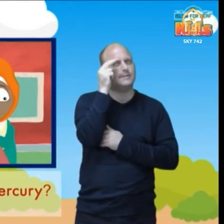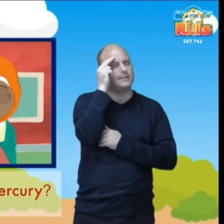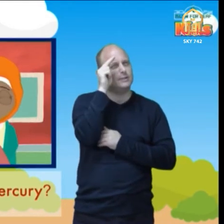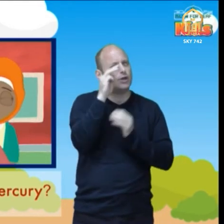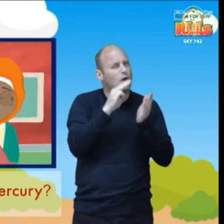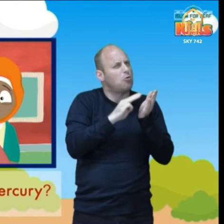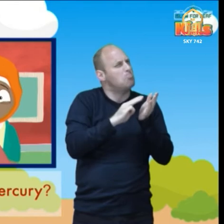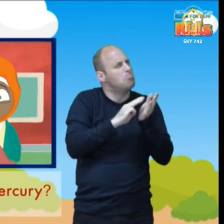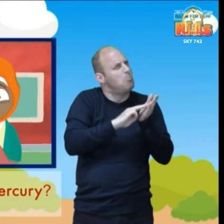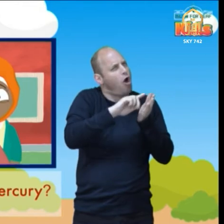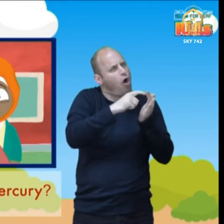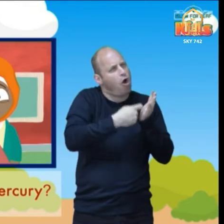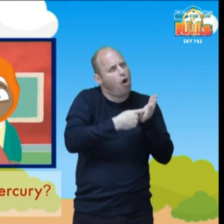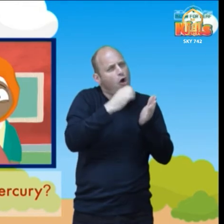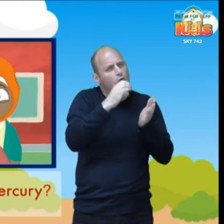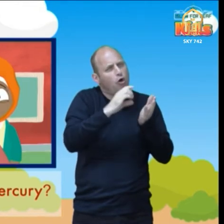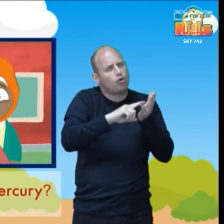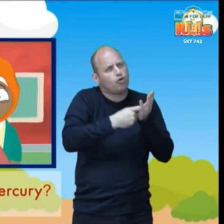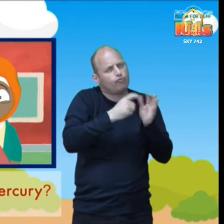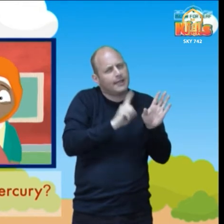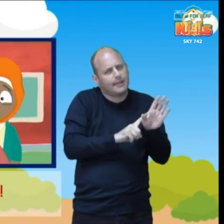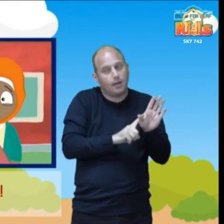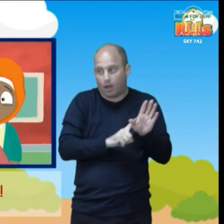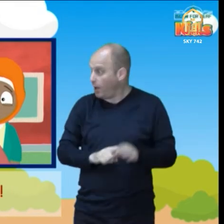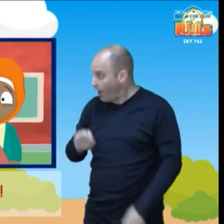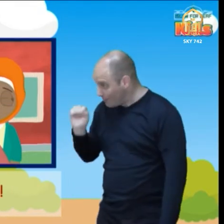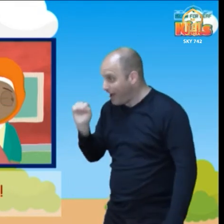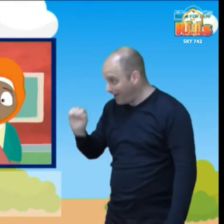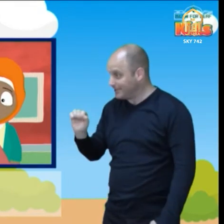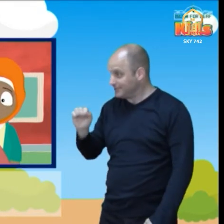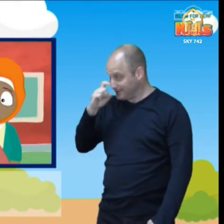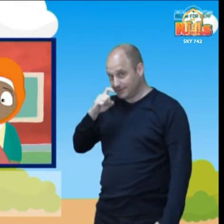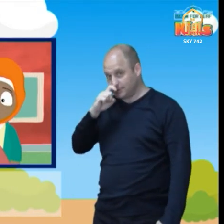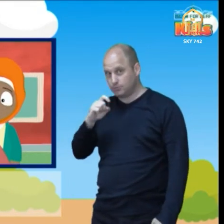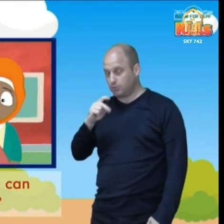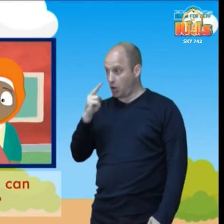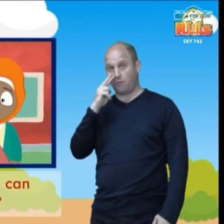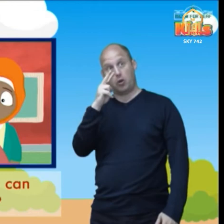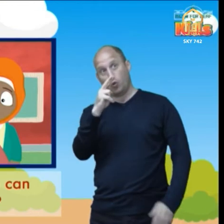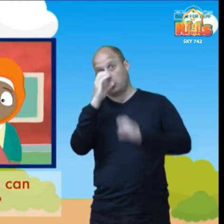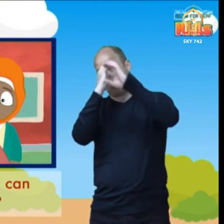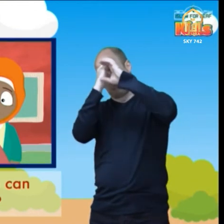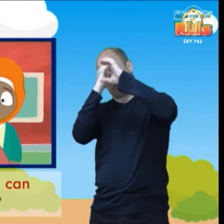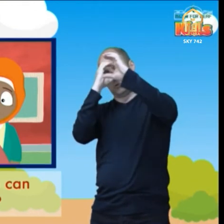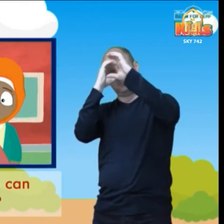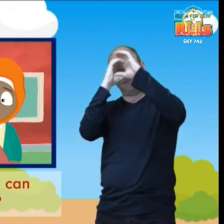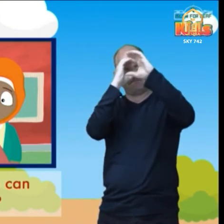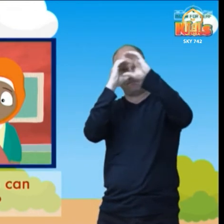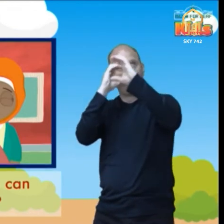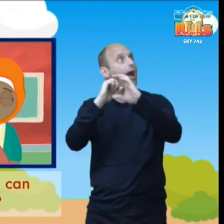Was it Mercury? That's right, sis. Mercury. Shall we see if we can find